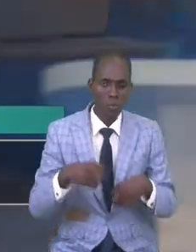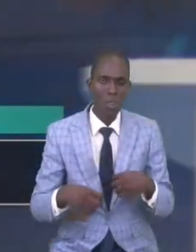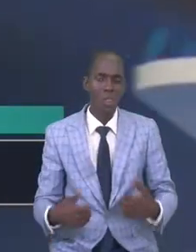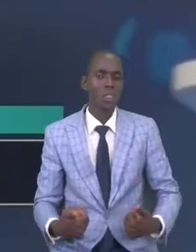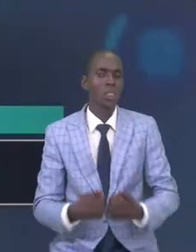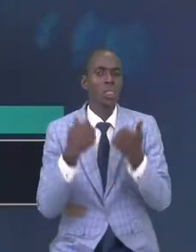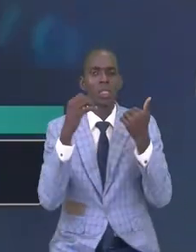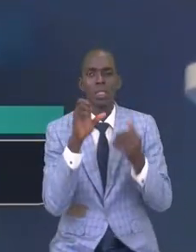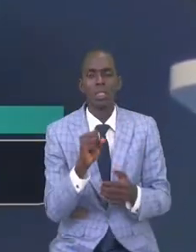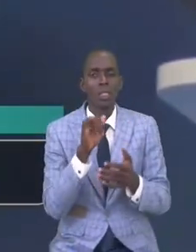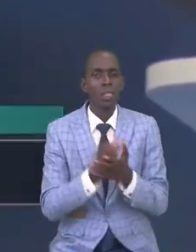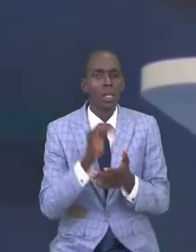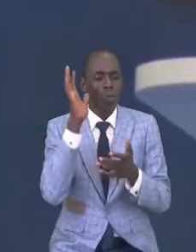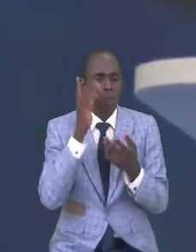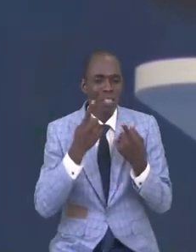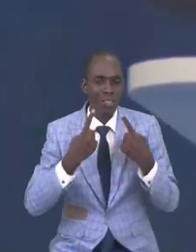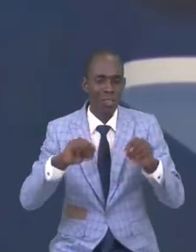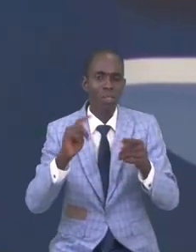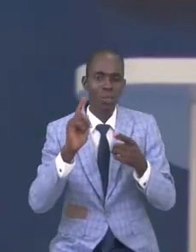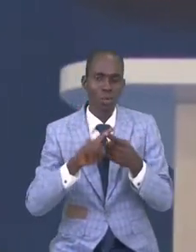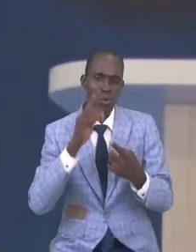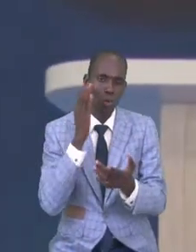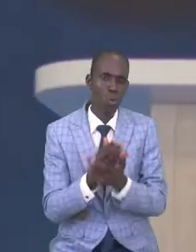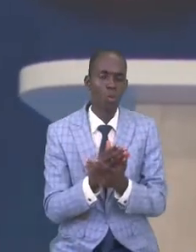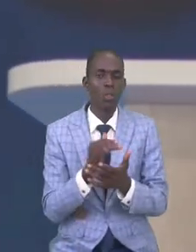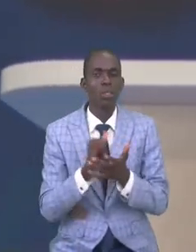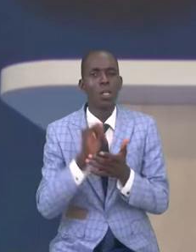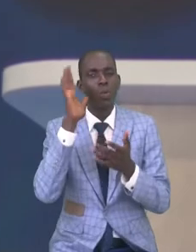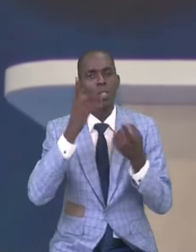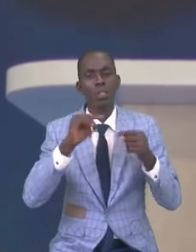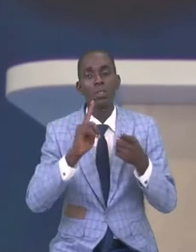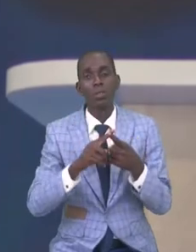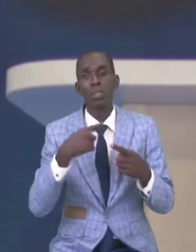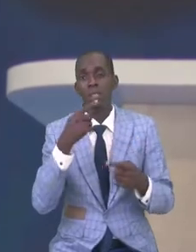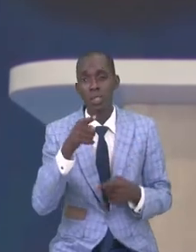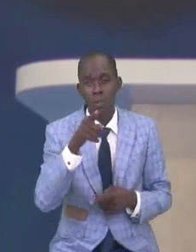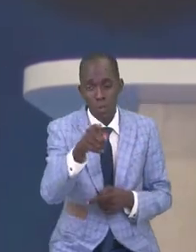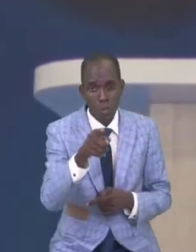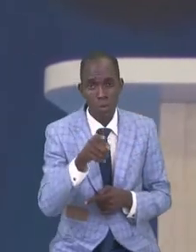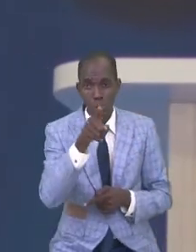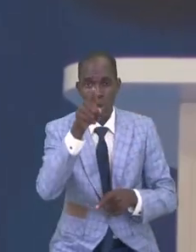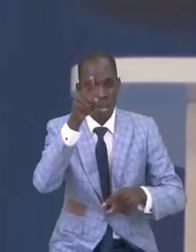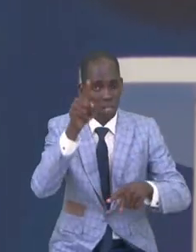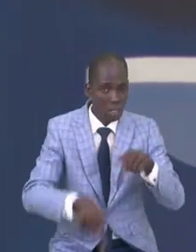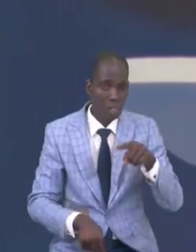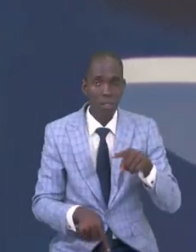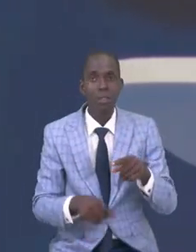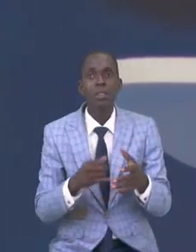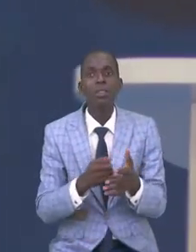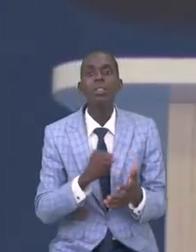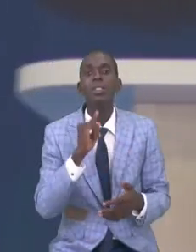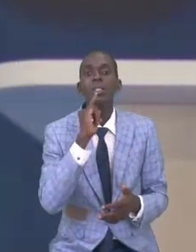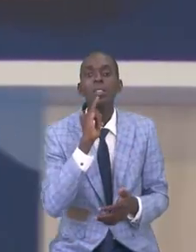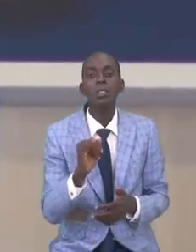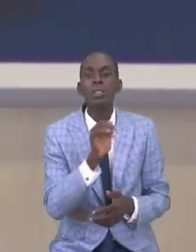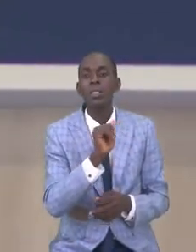will try to stop and try to tell you, you cannot. It is the